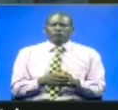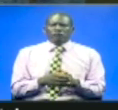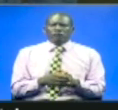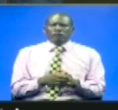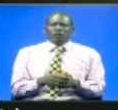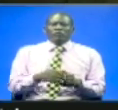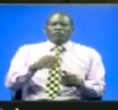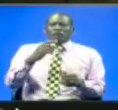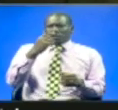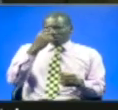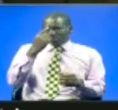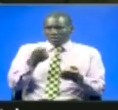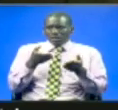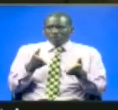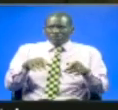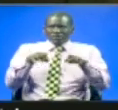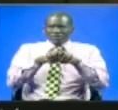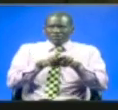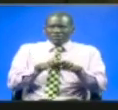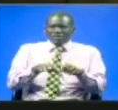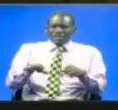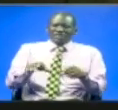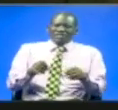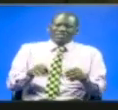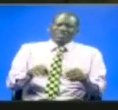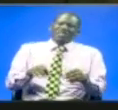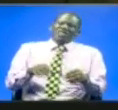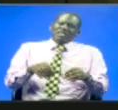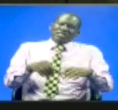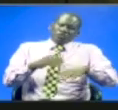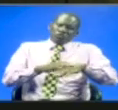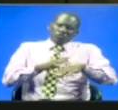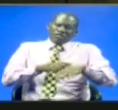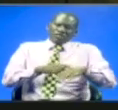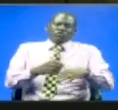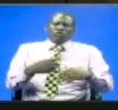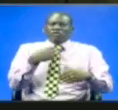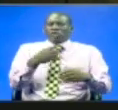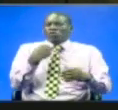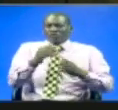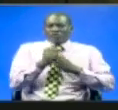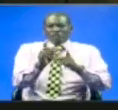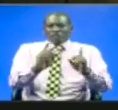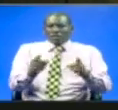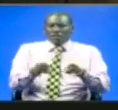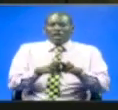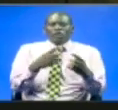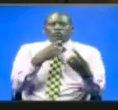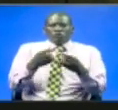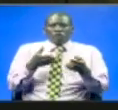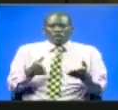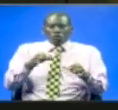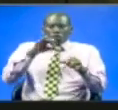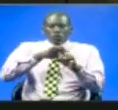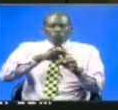Smitty, unfortunately, still a little early to tell who is exactly in the lead, because as we speak, vote